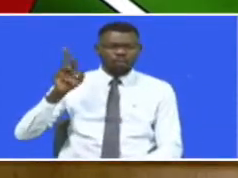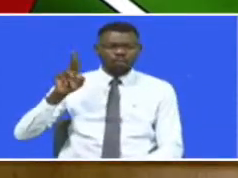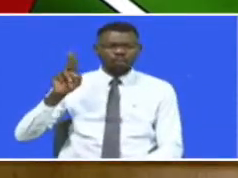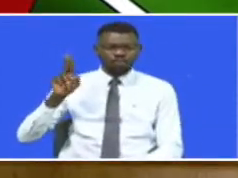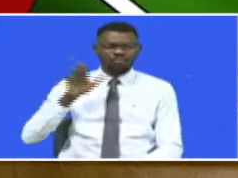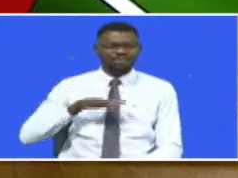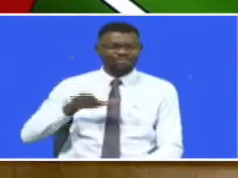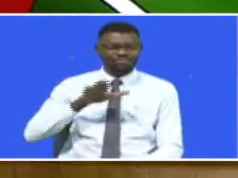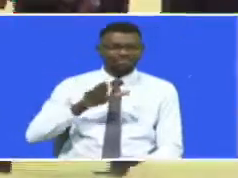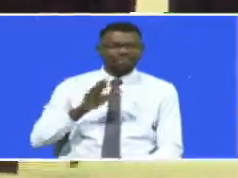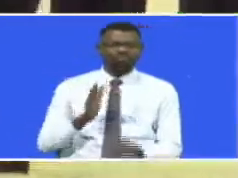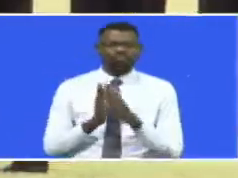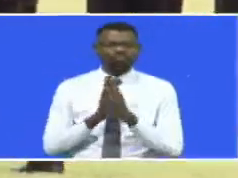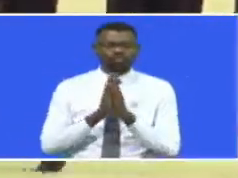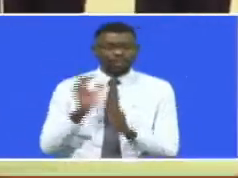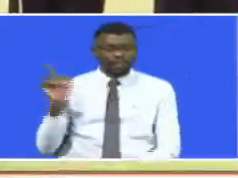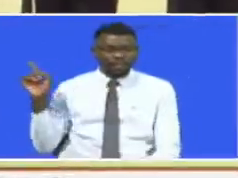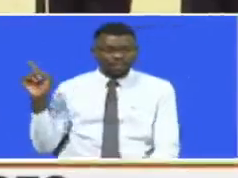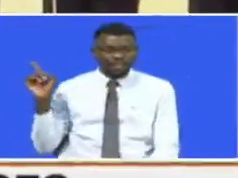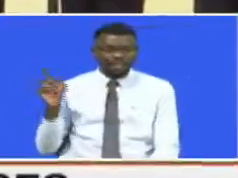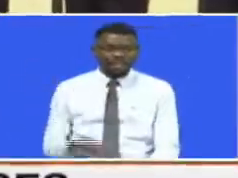report.